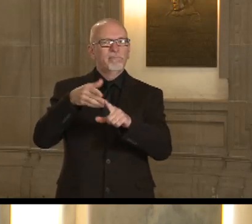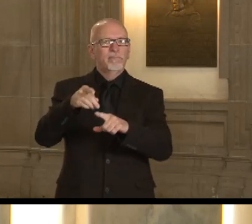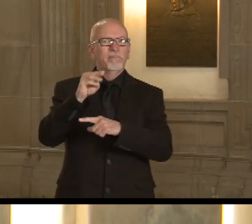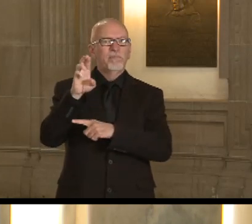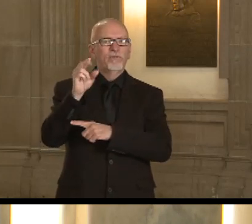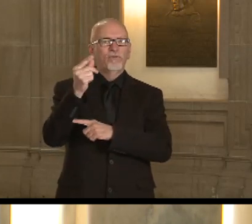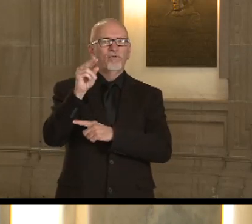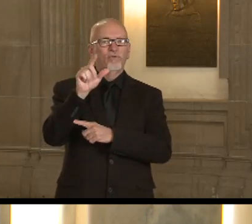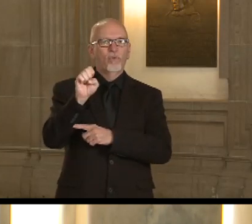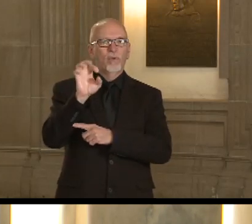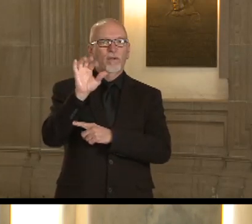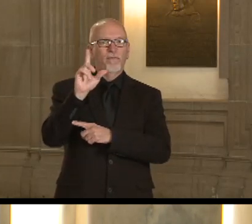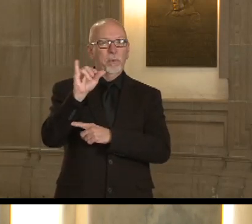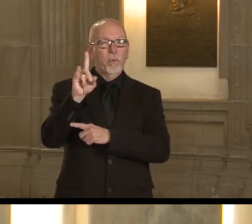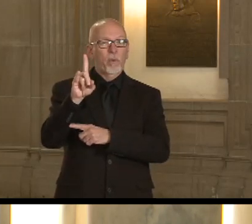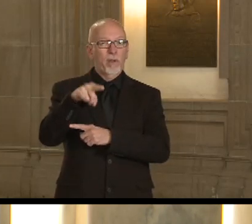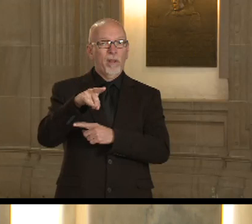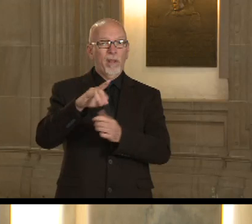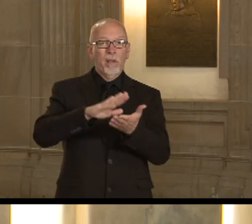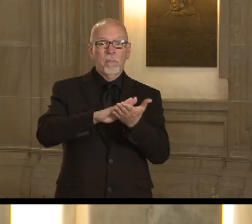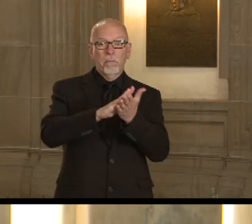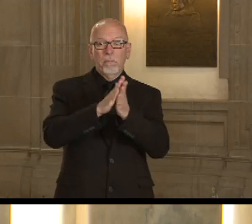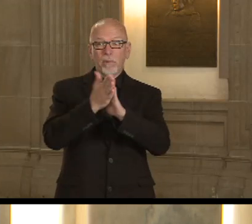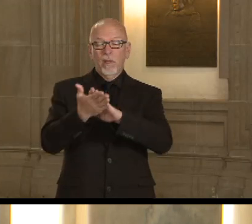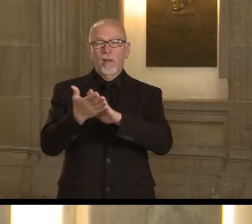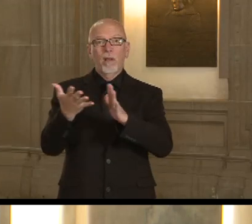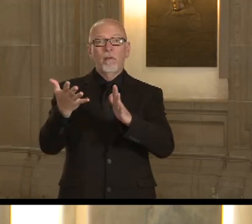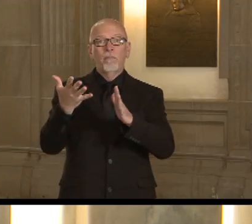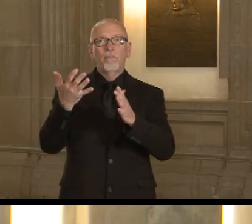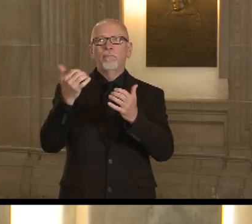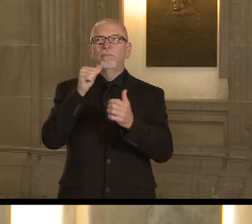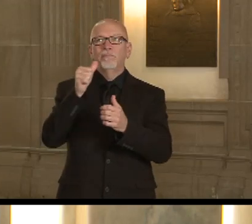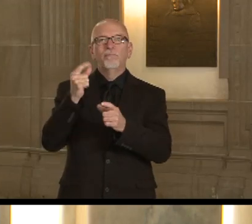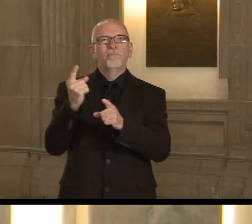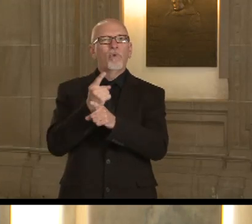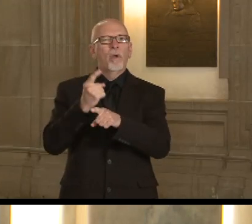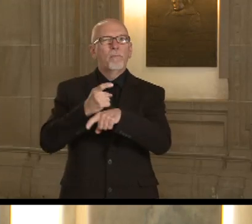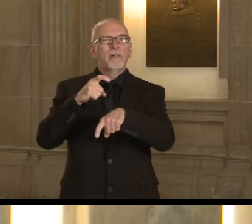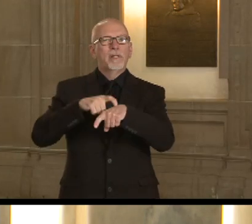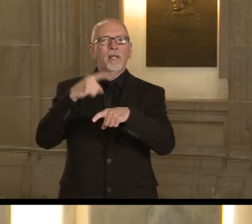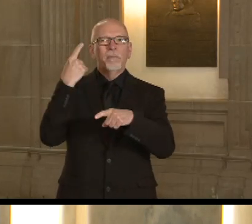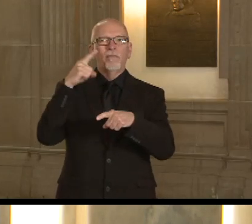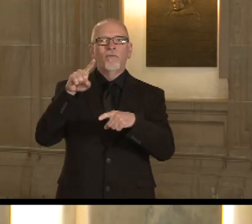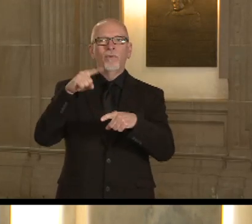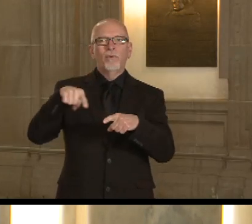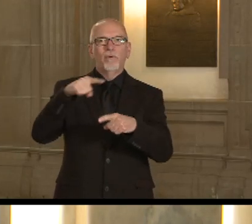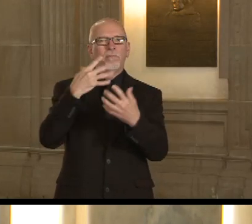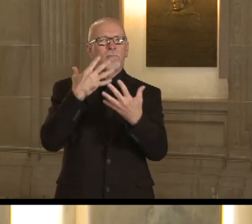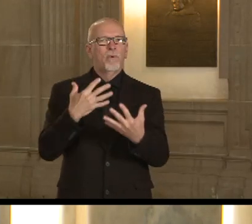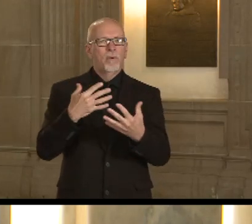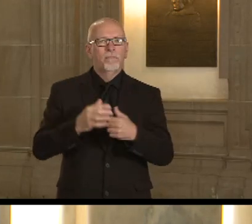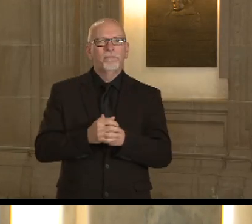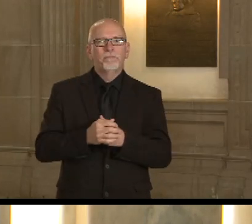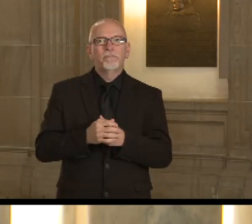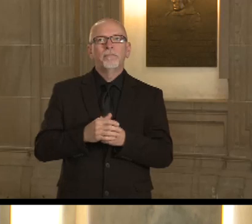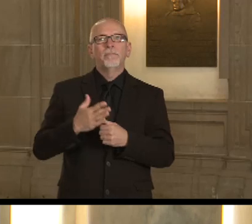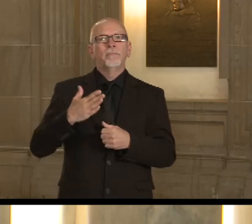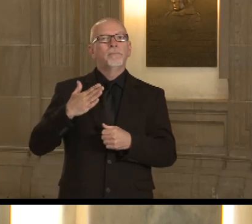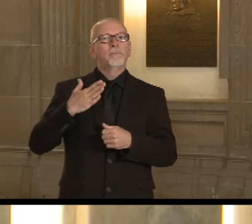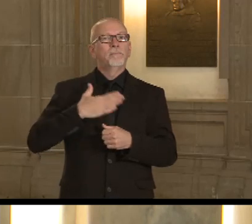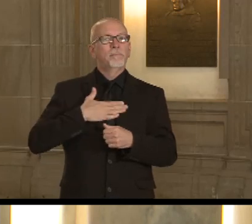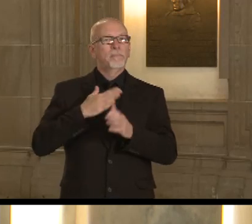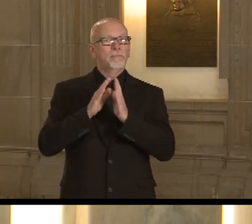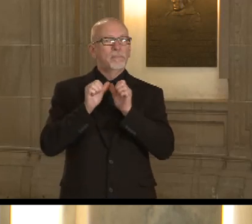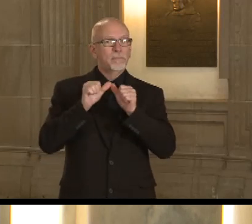George Floyd has turned into anything but a proper time of mourning. My prayers